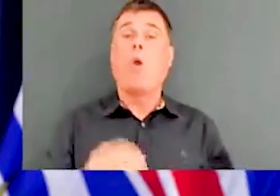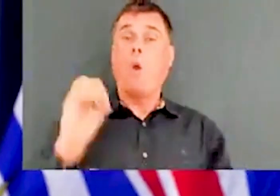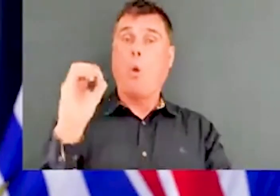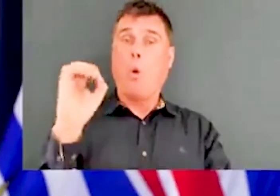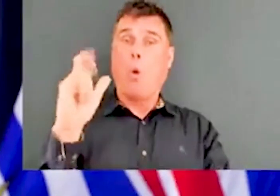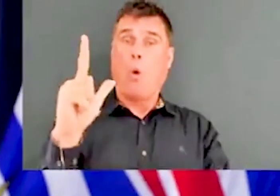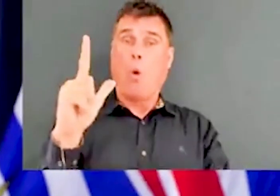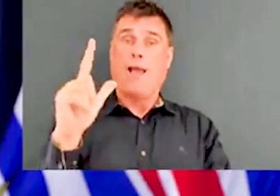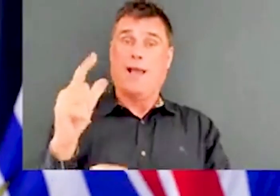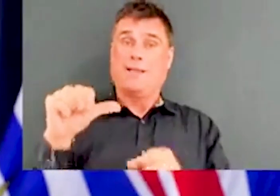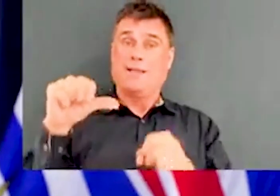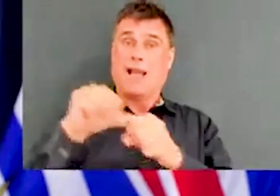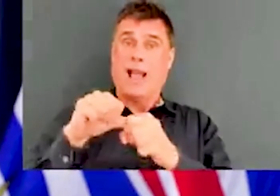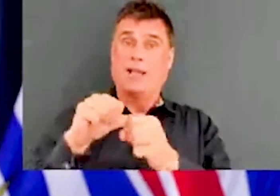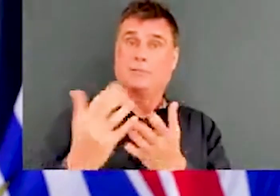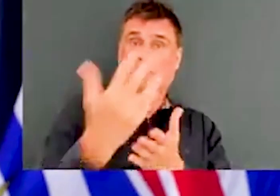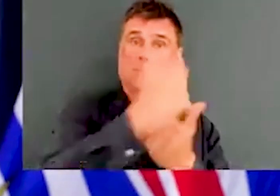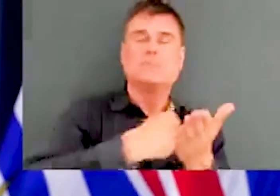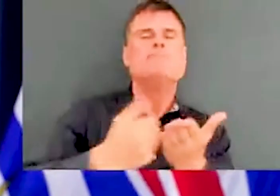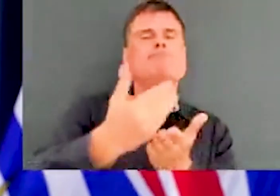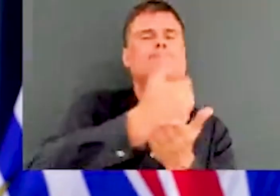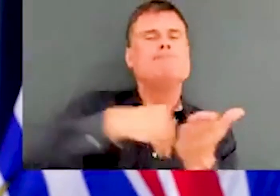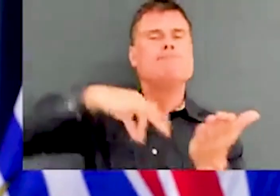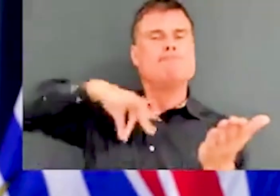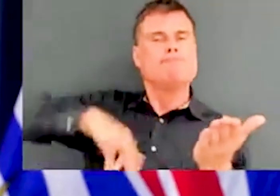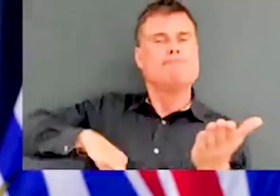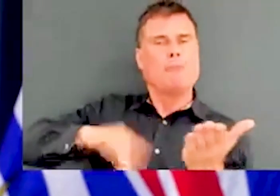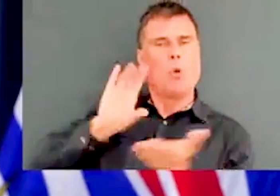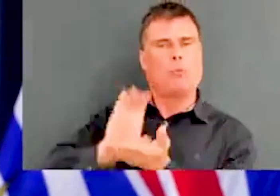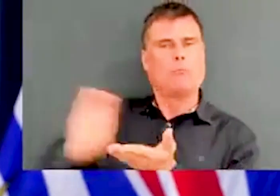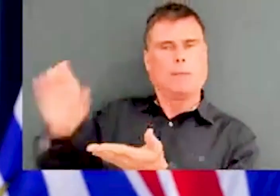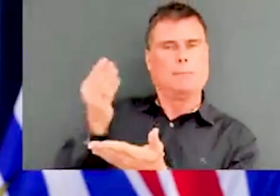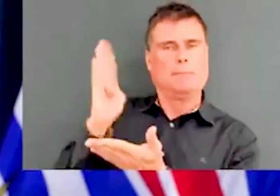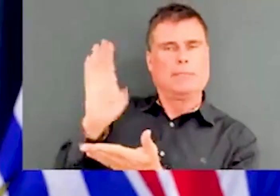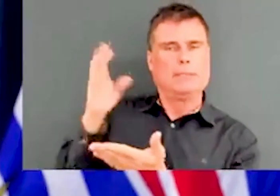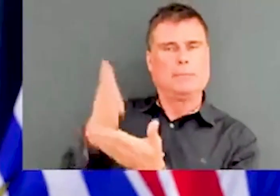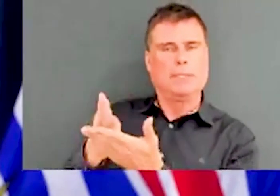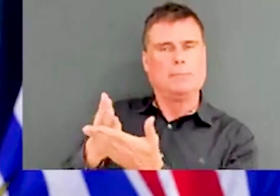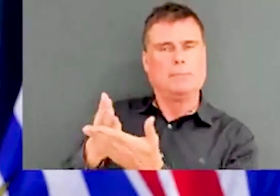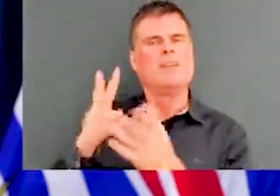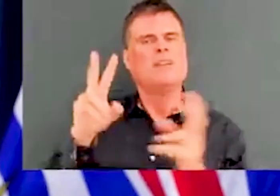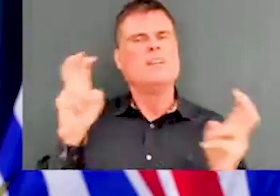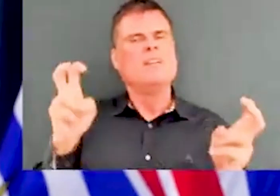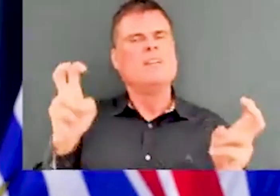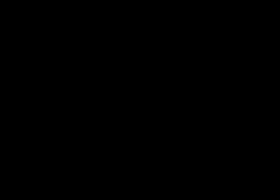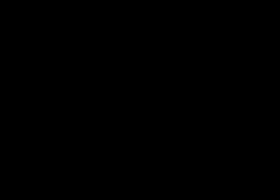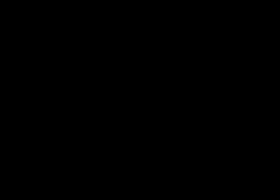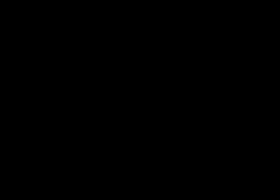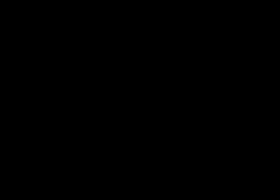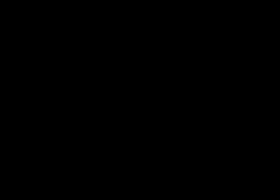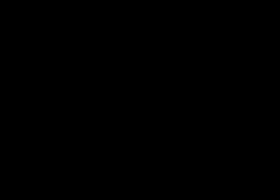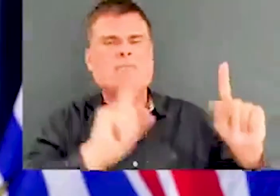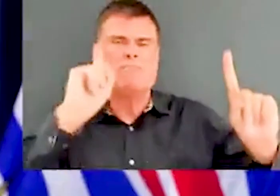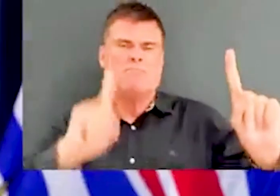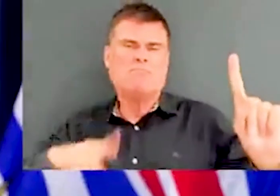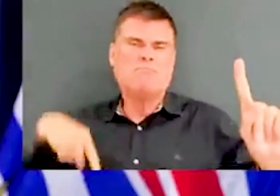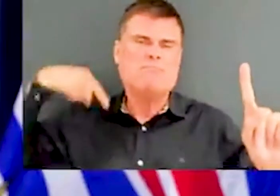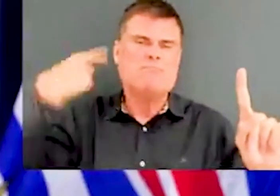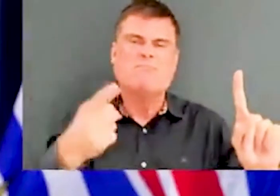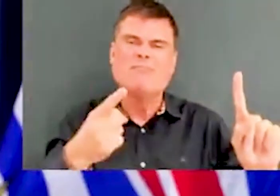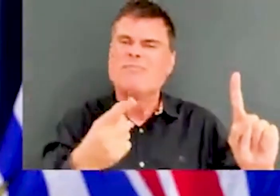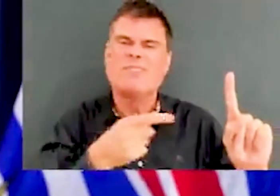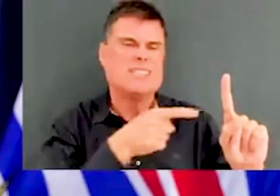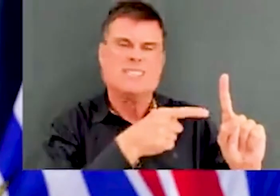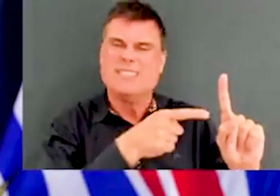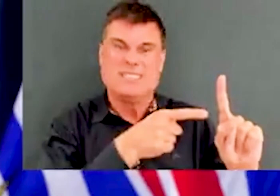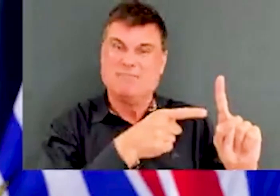inefficient fossil fuel subsidies, including the largest in BC, and put the interests of British Columbia. From